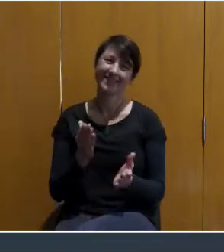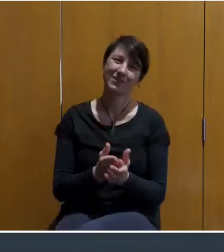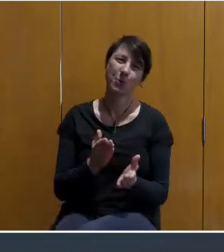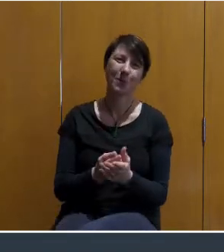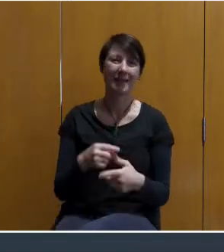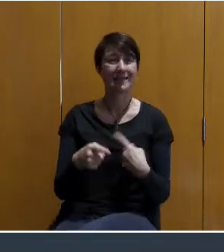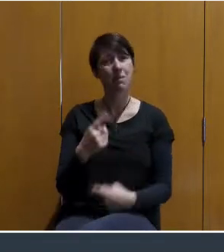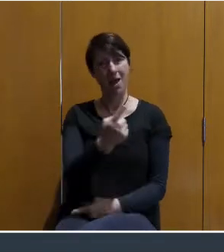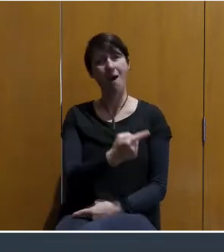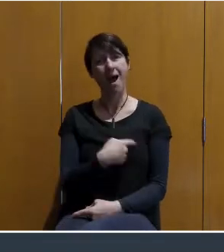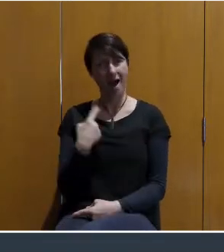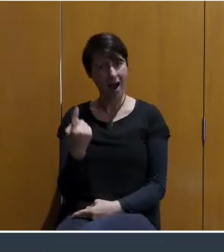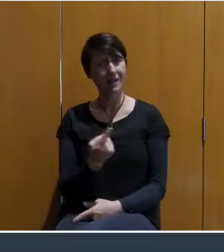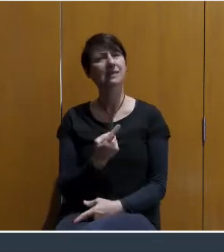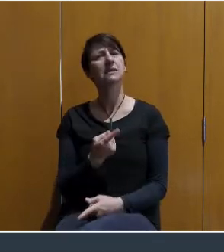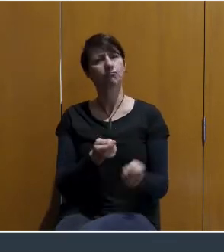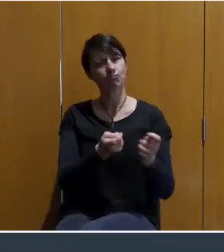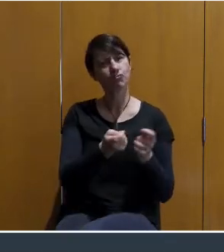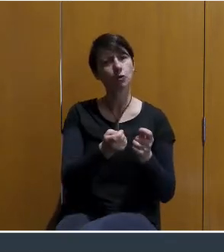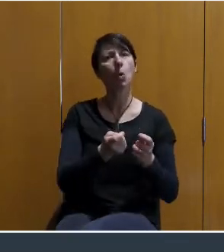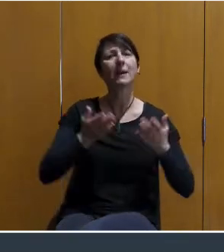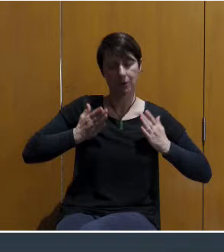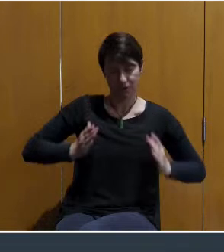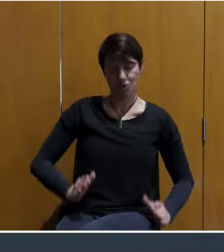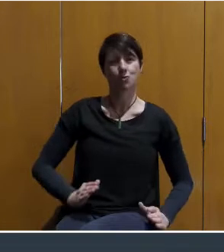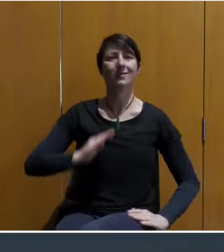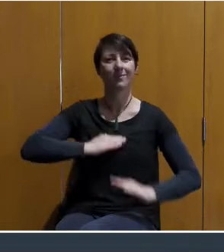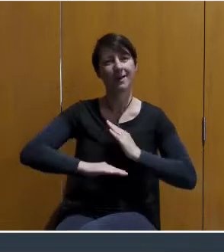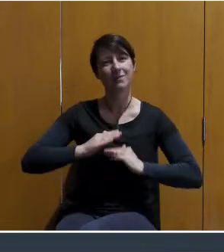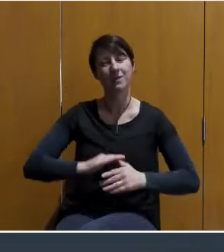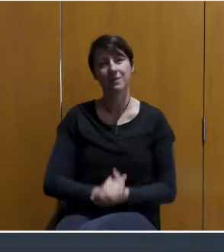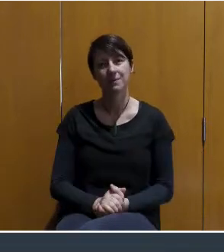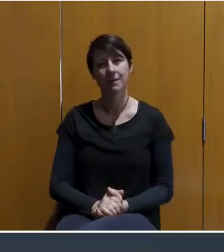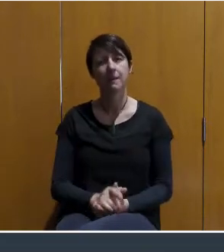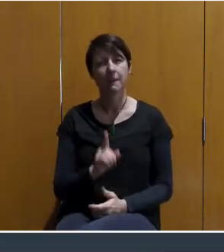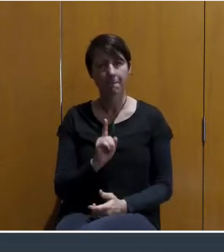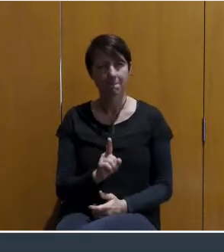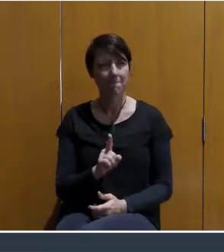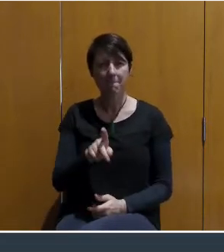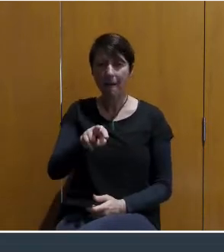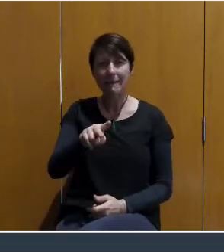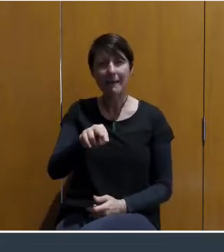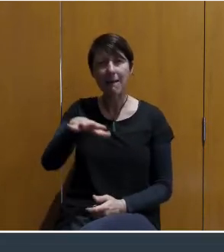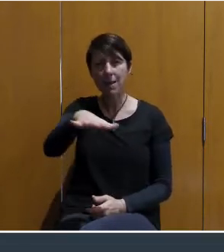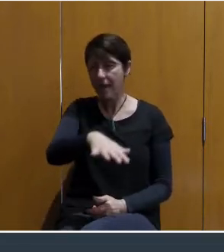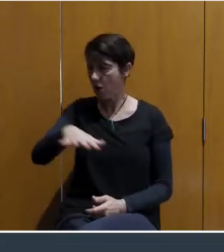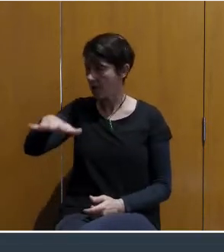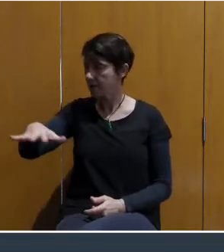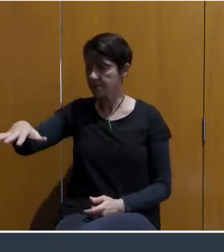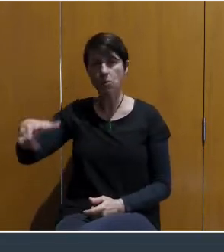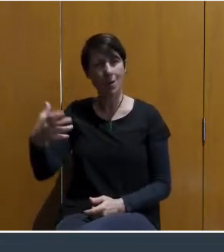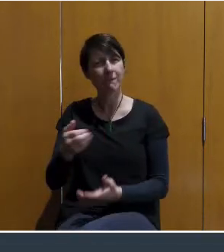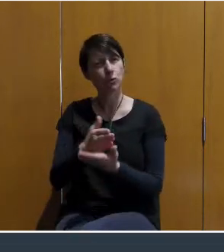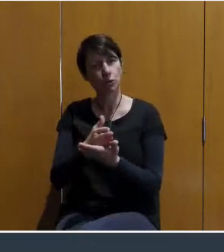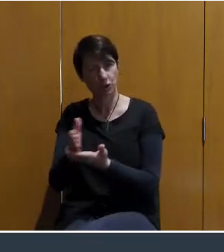own dogs, really. But the thought occurs to me, we've got a couple of areas where we have to share, not sure of the